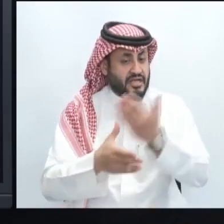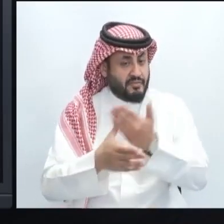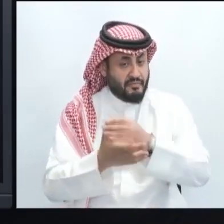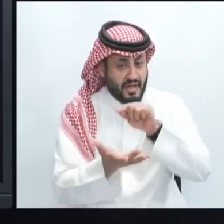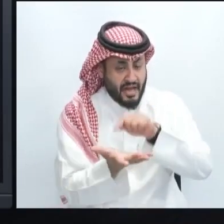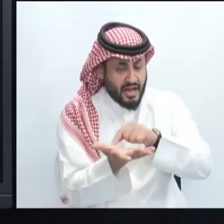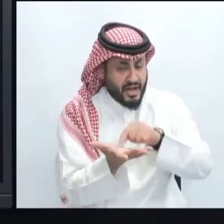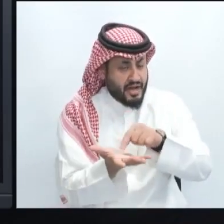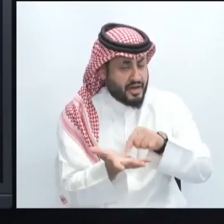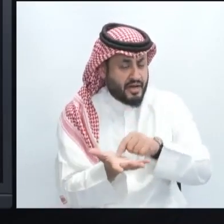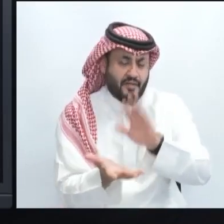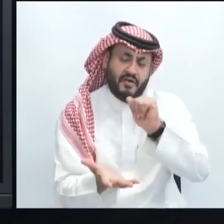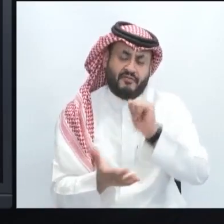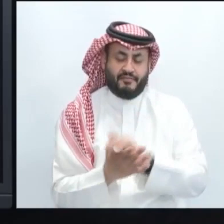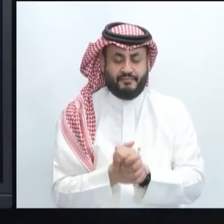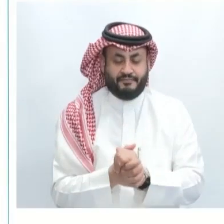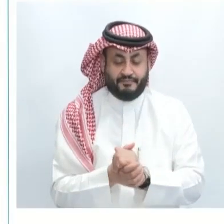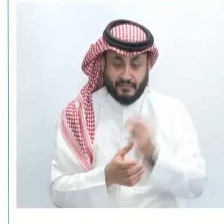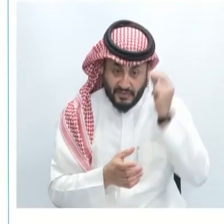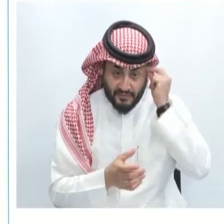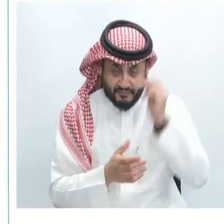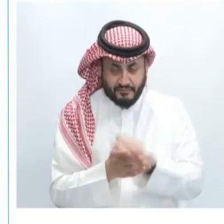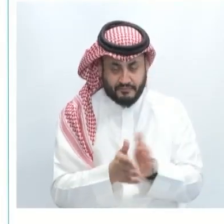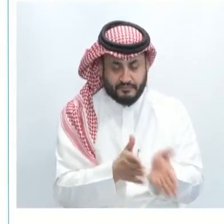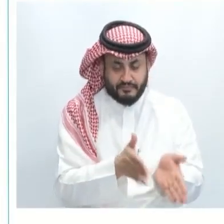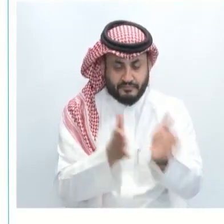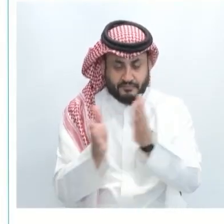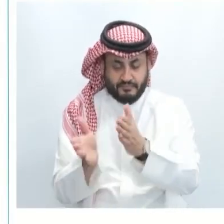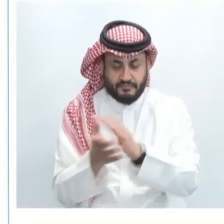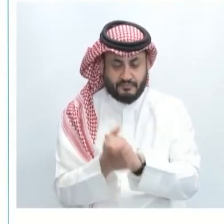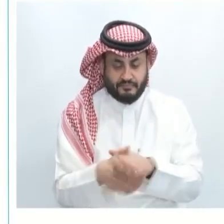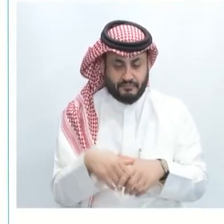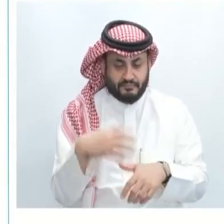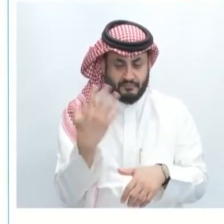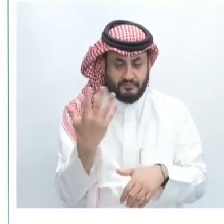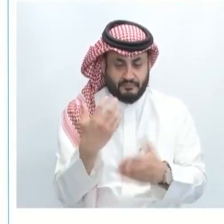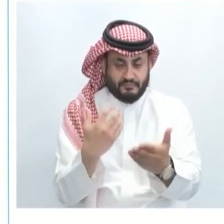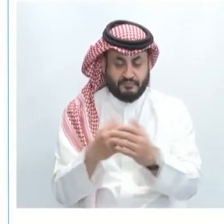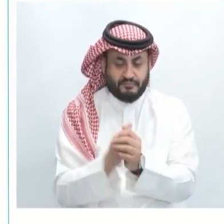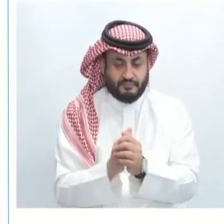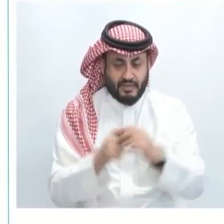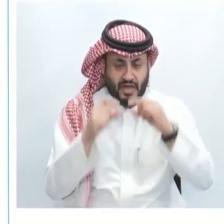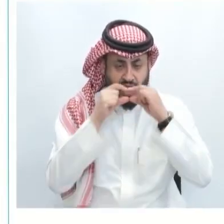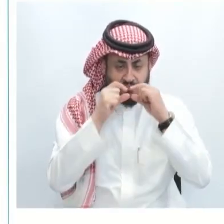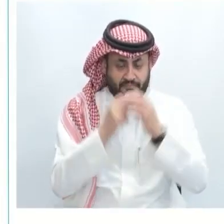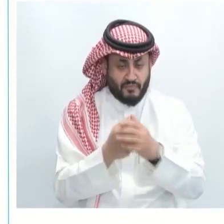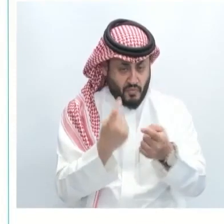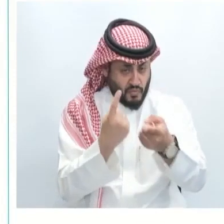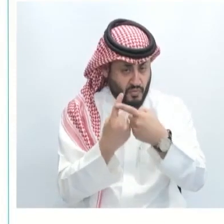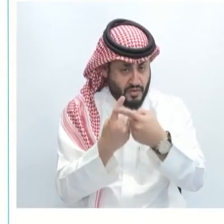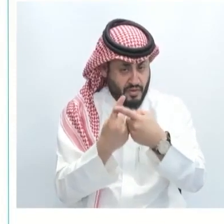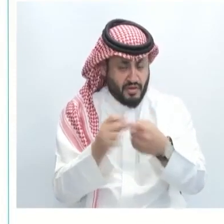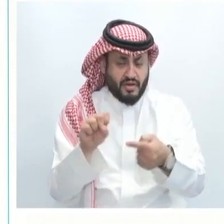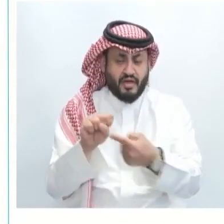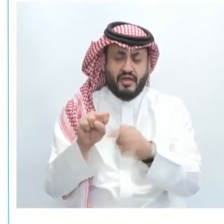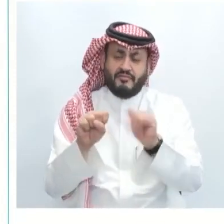soup. Soup. Also with number five. One is